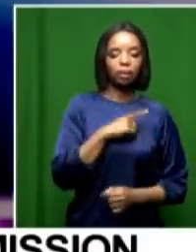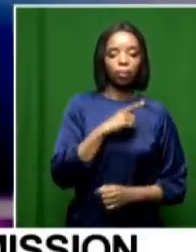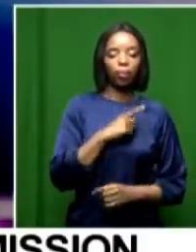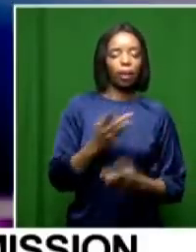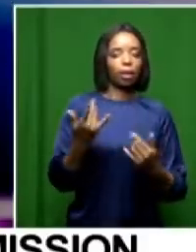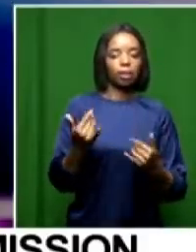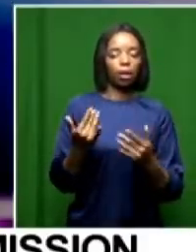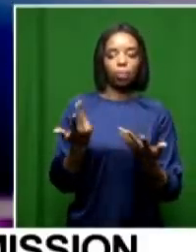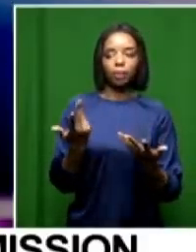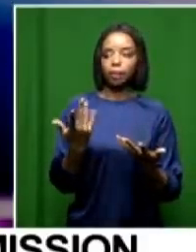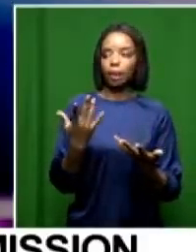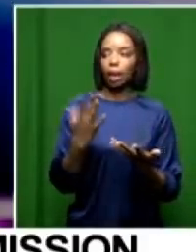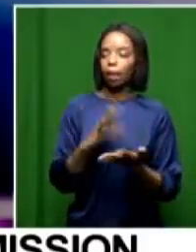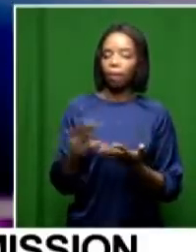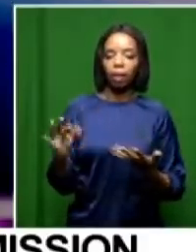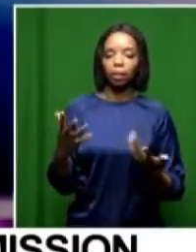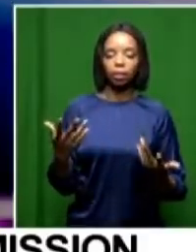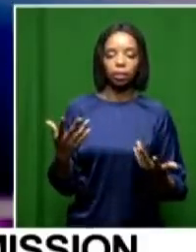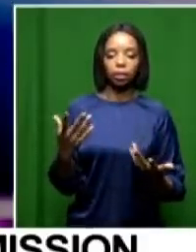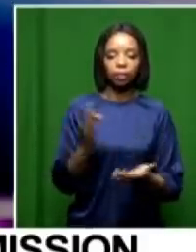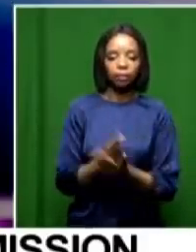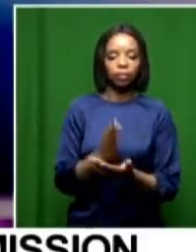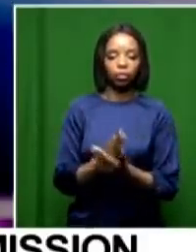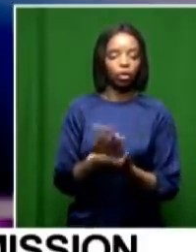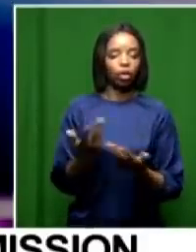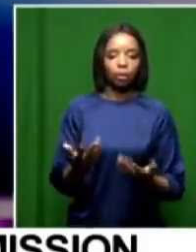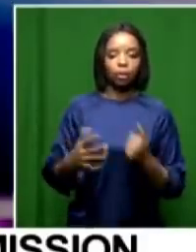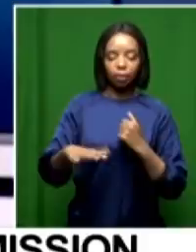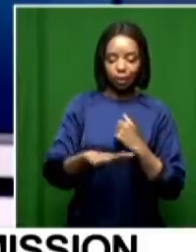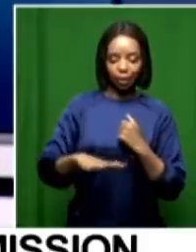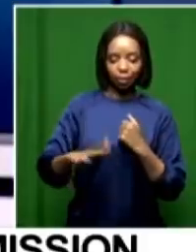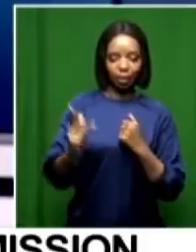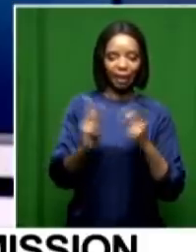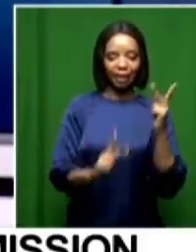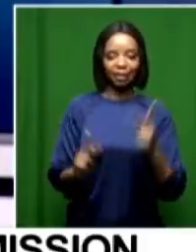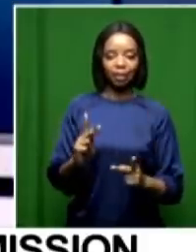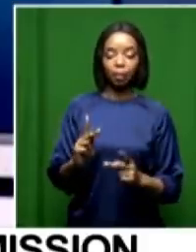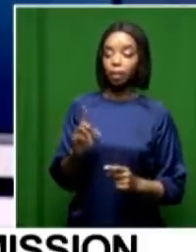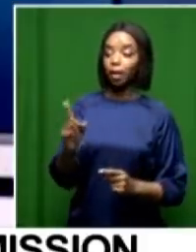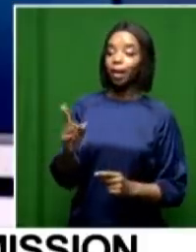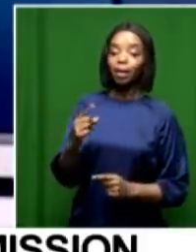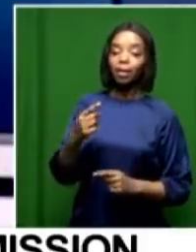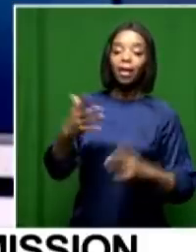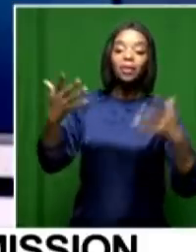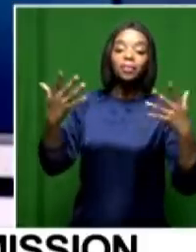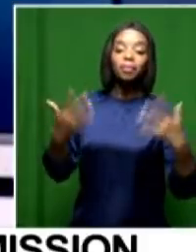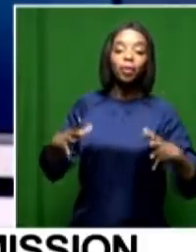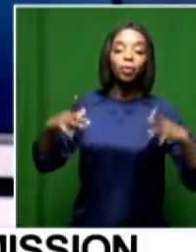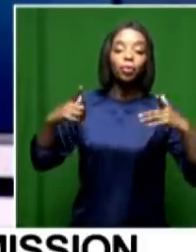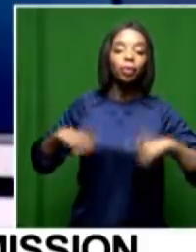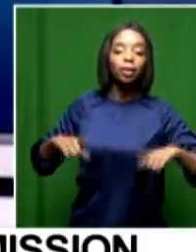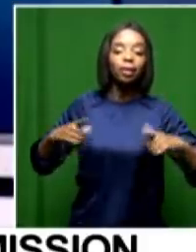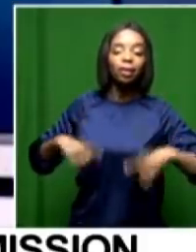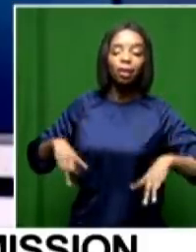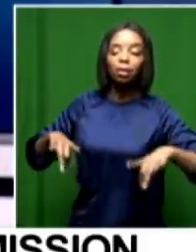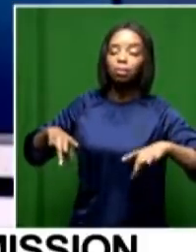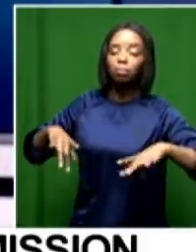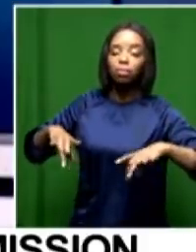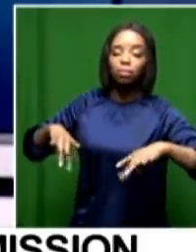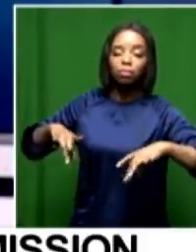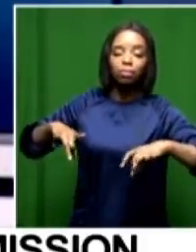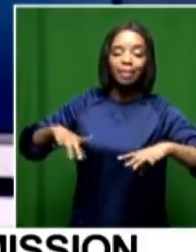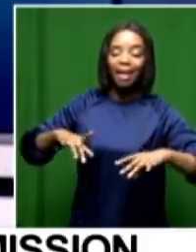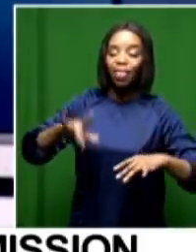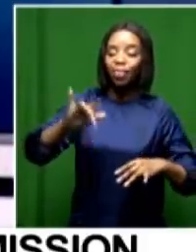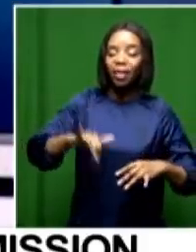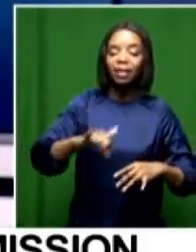factional types and led types of investigations. A claim they denied. I mean, they did sit there, they denied that, and we need to add